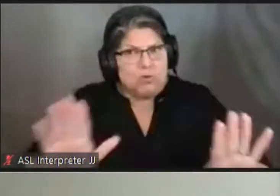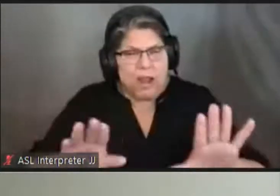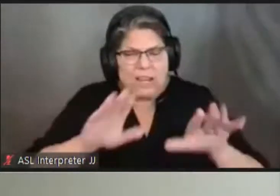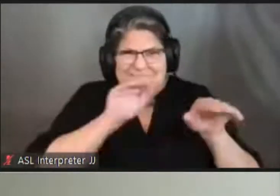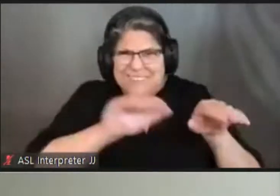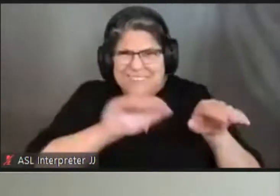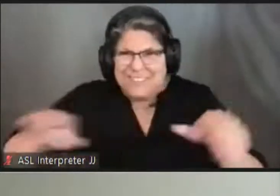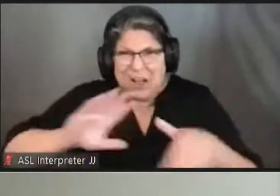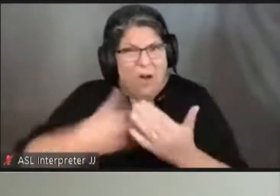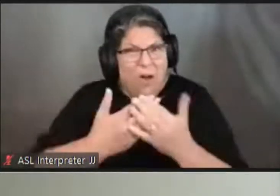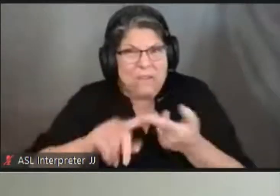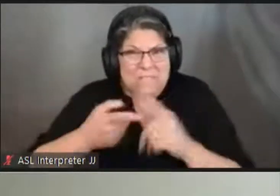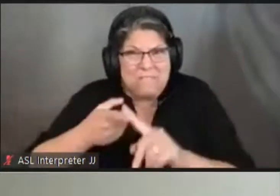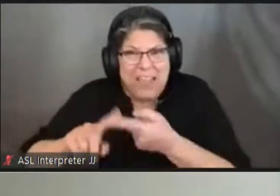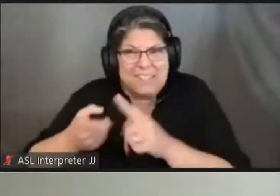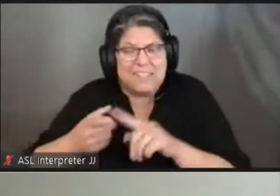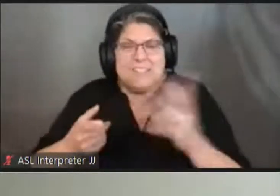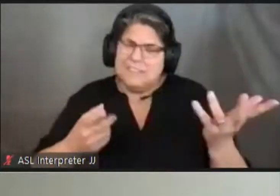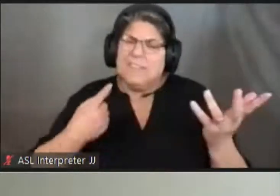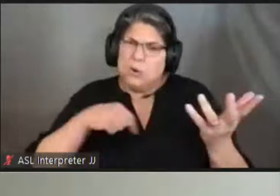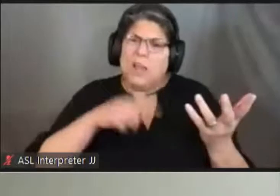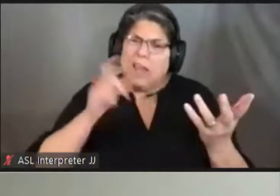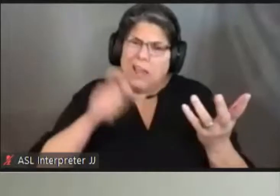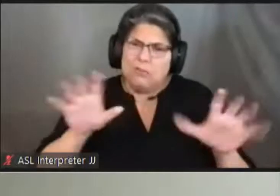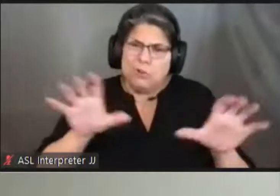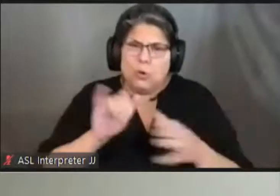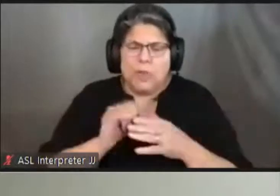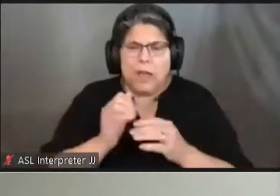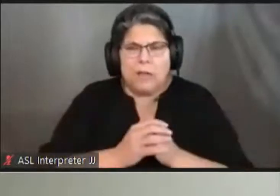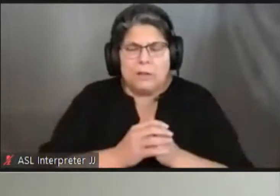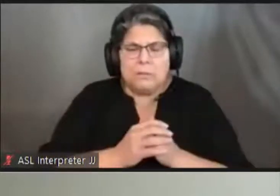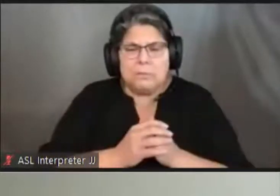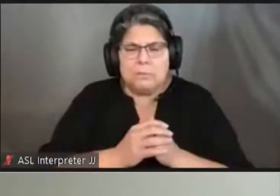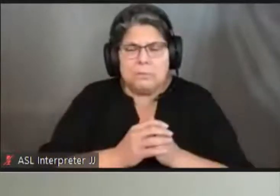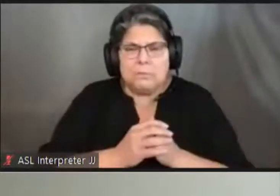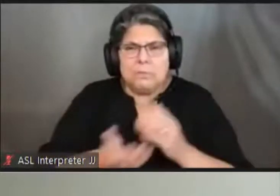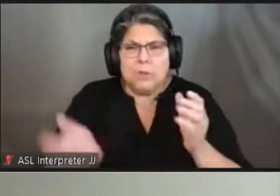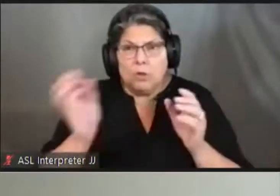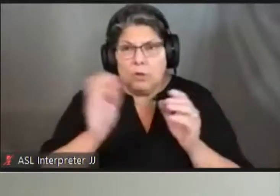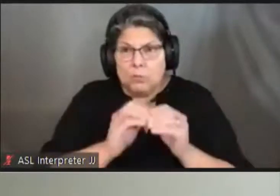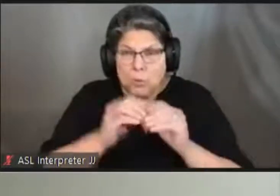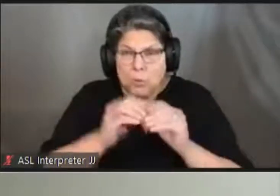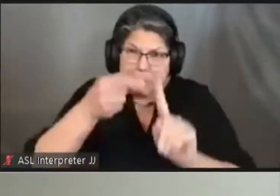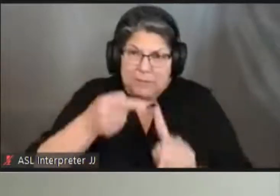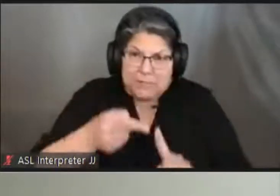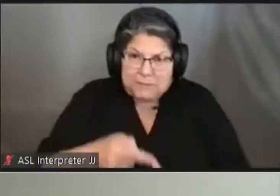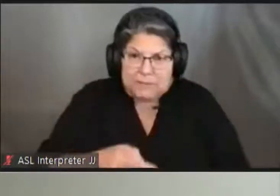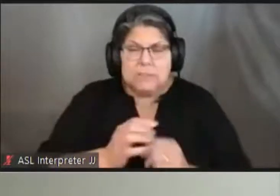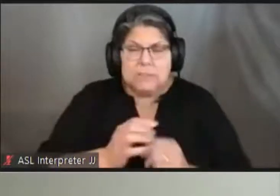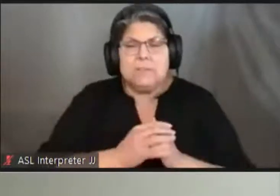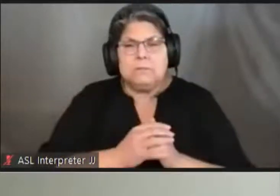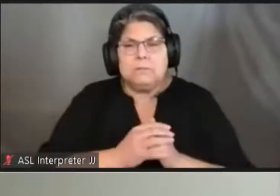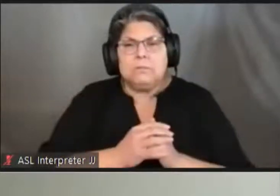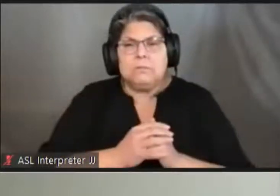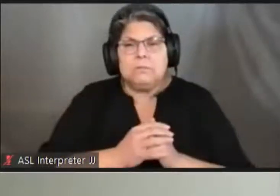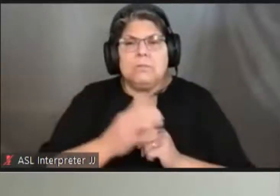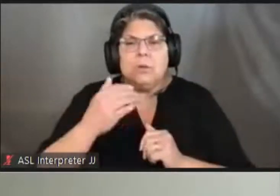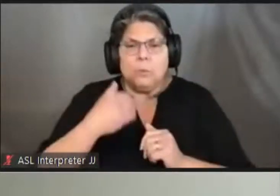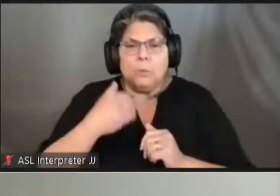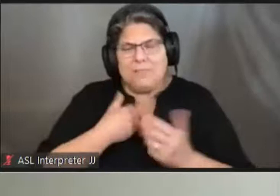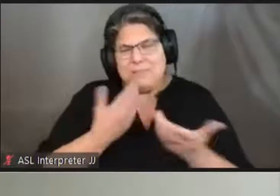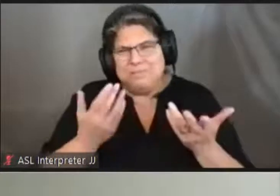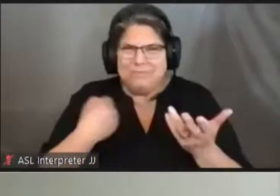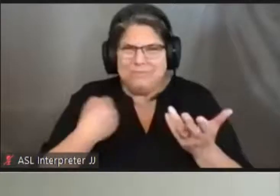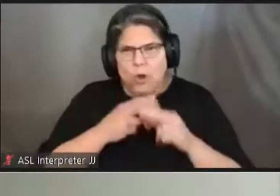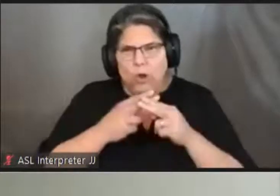we're going to have to do that. On a more detailed level, we do have a strike team. We're calling them a strike